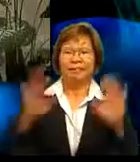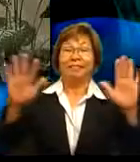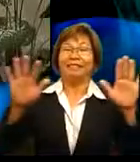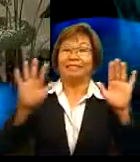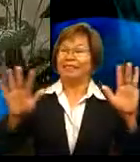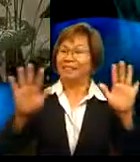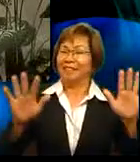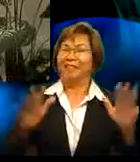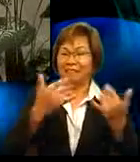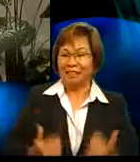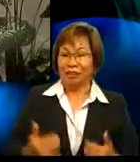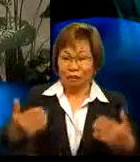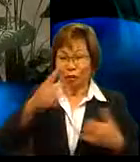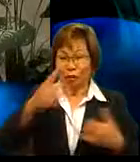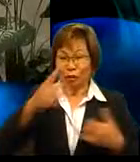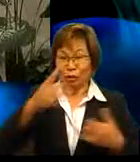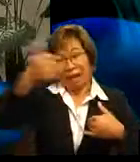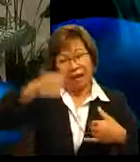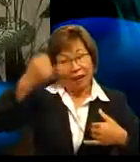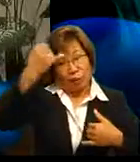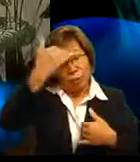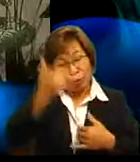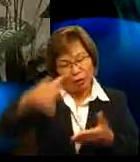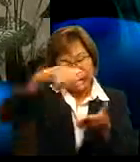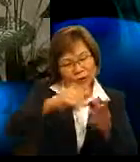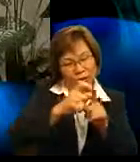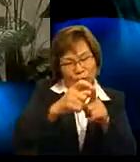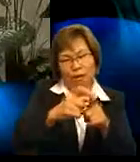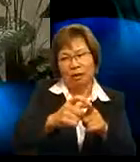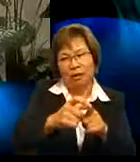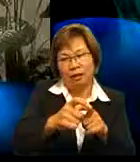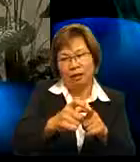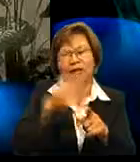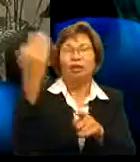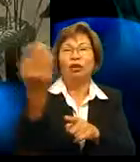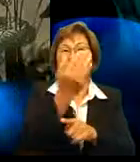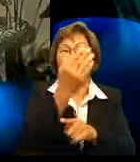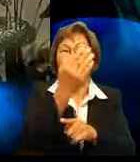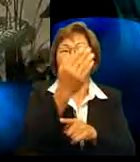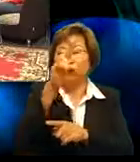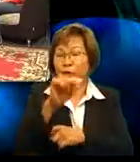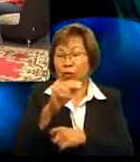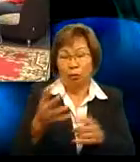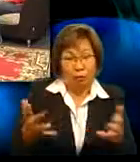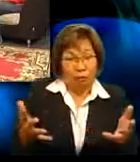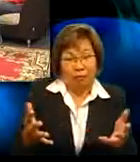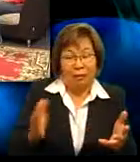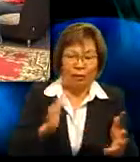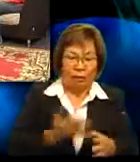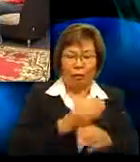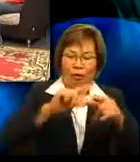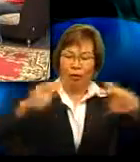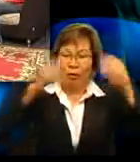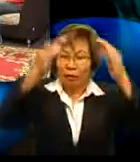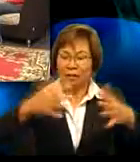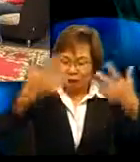Great! Now, do you have any idea why these words are considered as common nouns? Well, as our grammar teacher